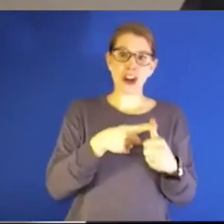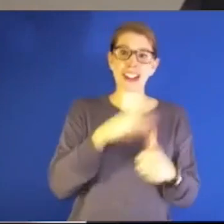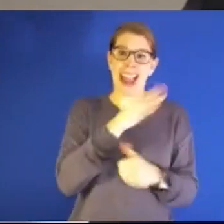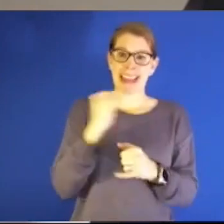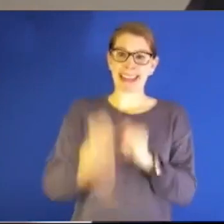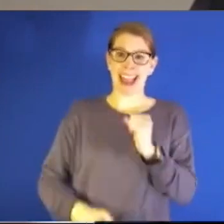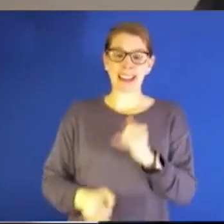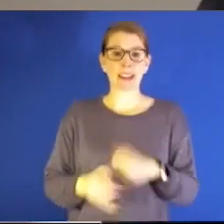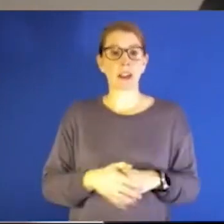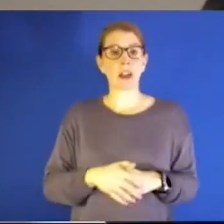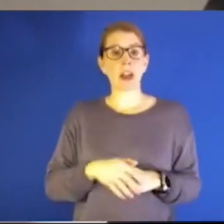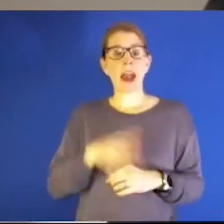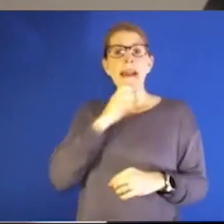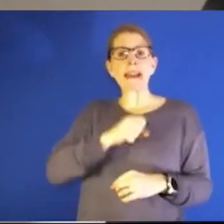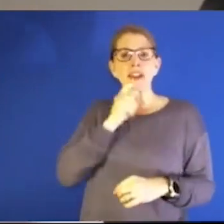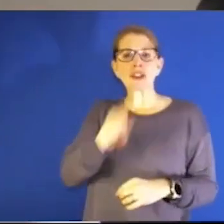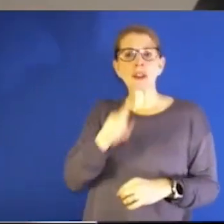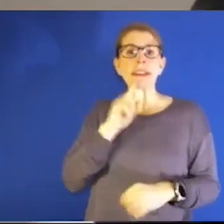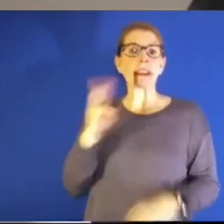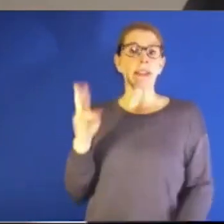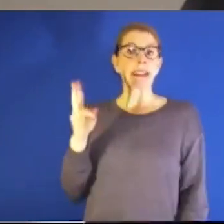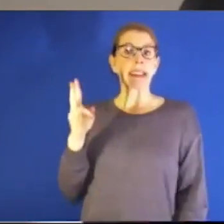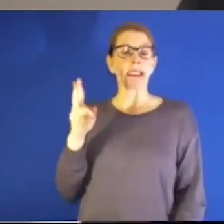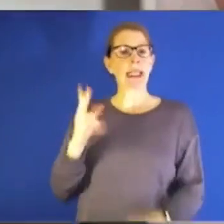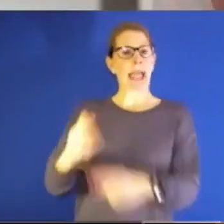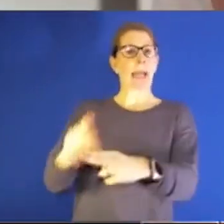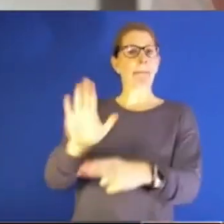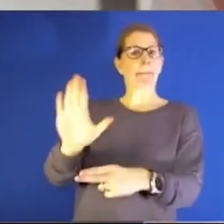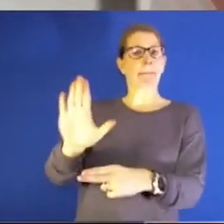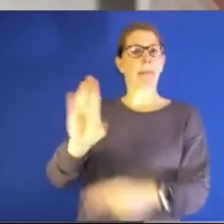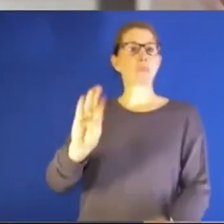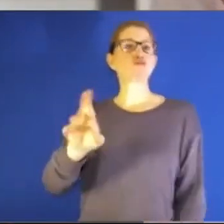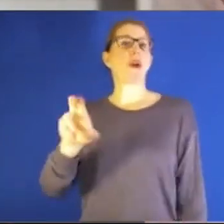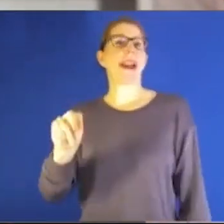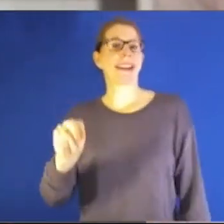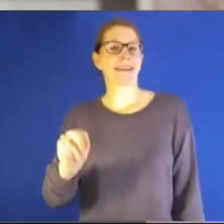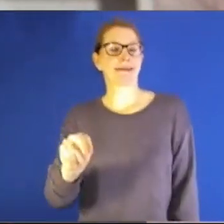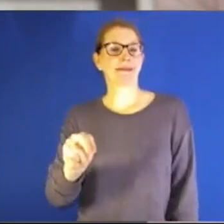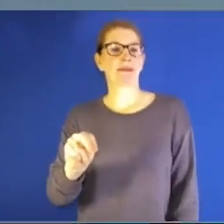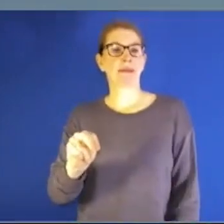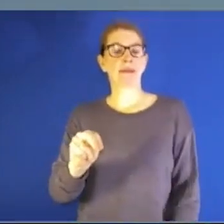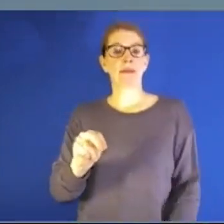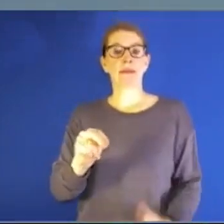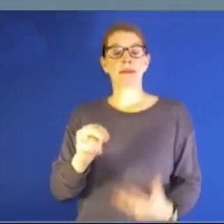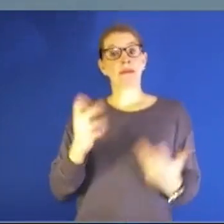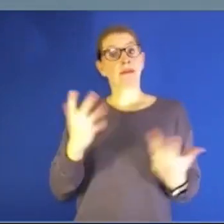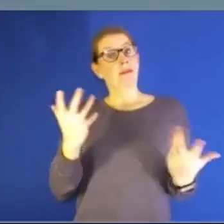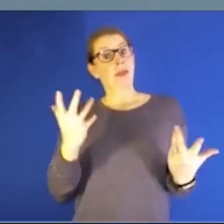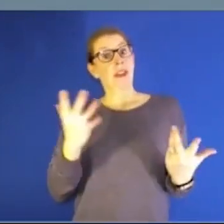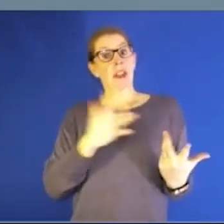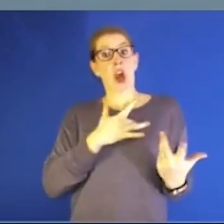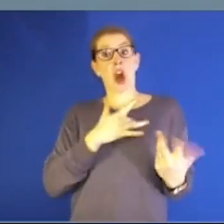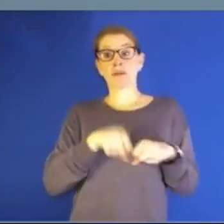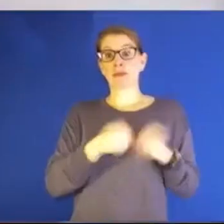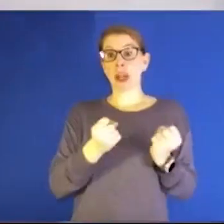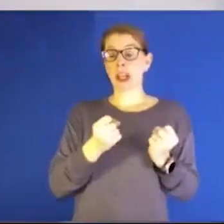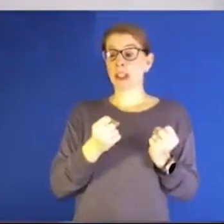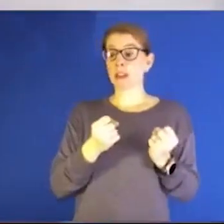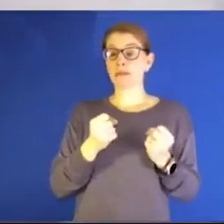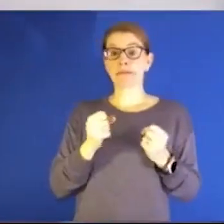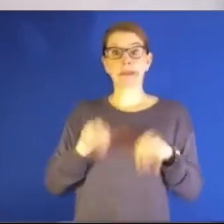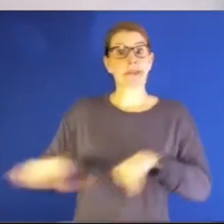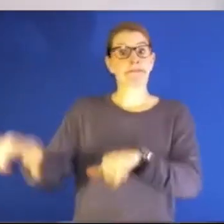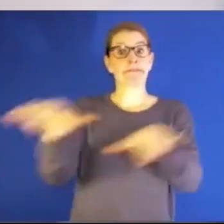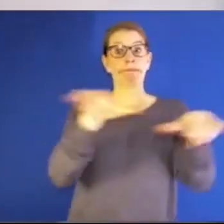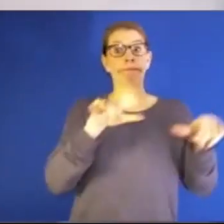you? 17. What was his name? Brian. It could be argued heartbreak is the one universal human experience, whether